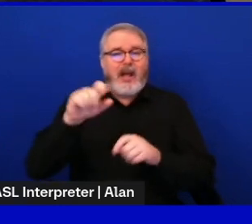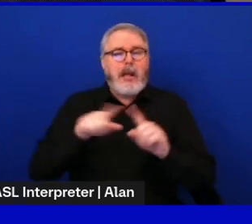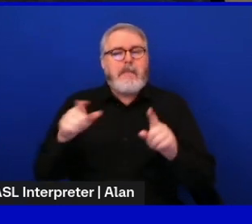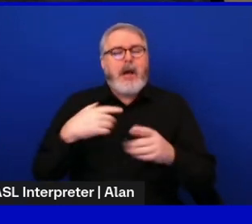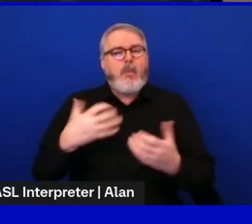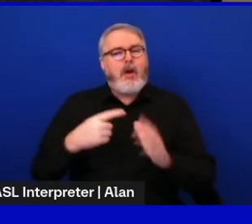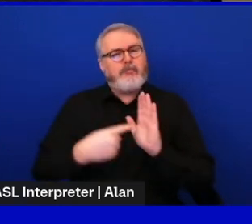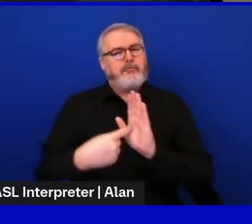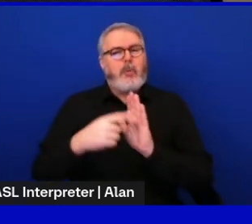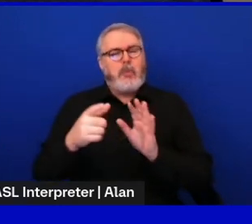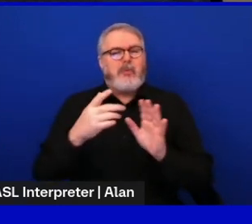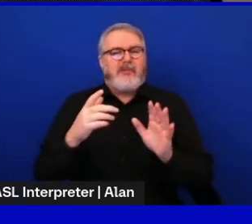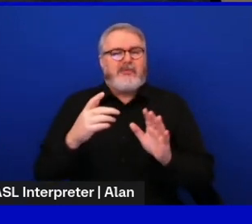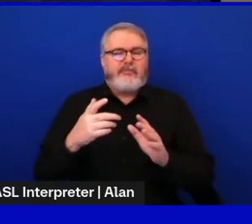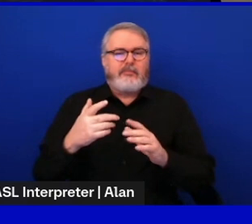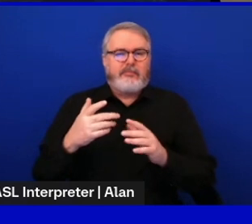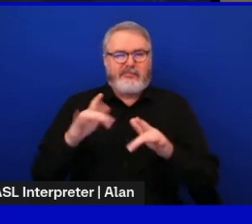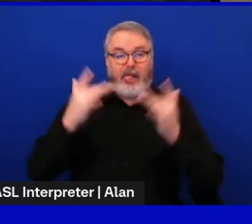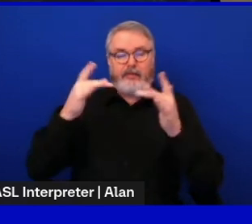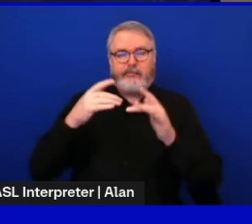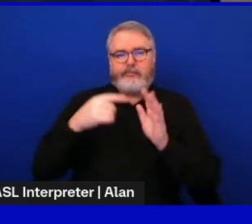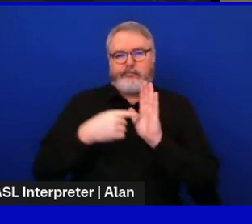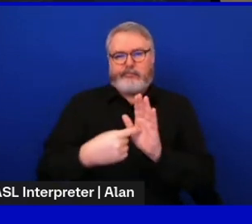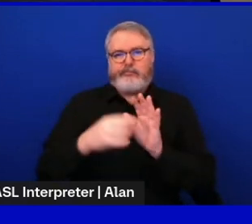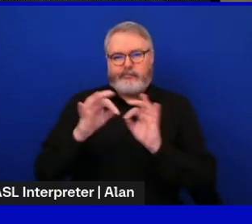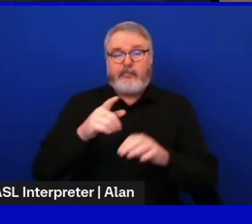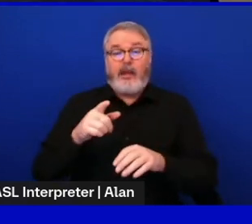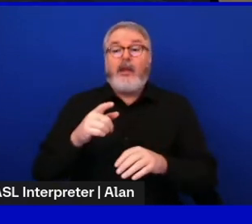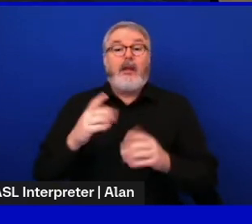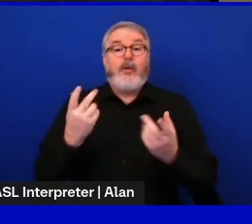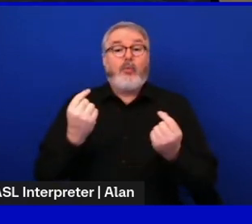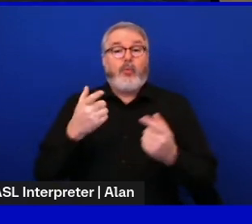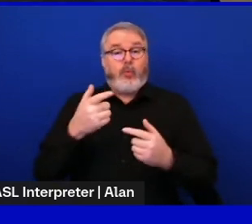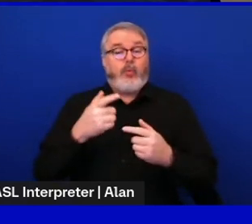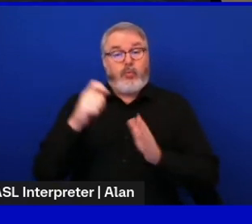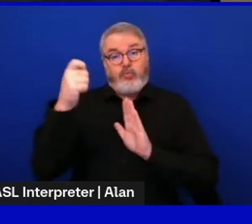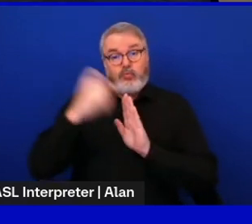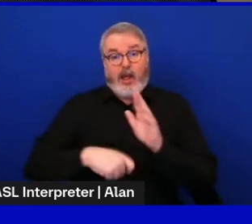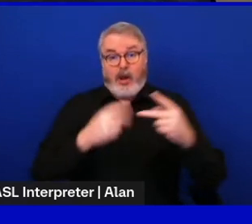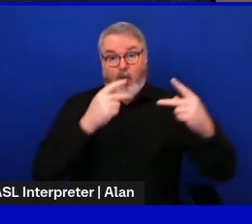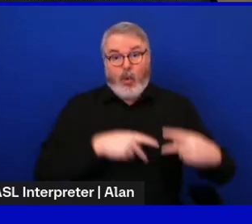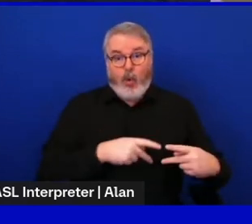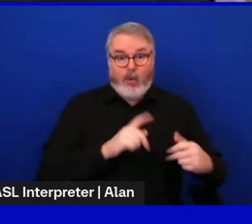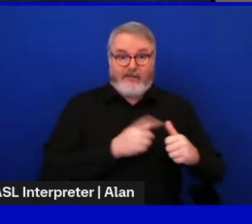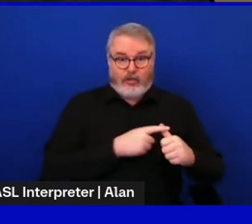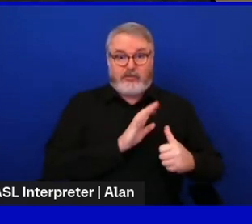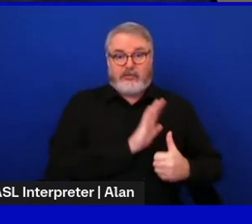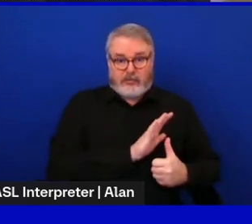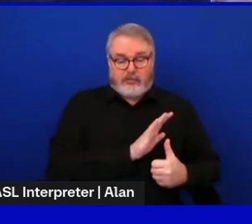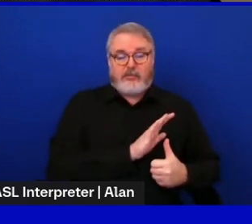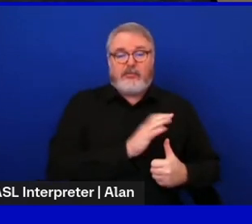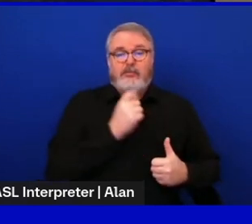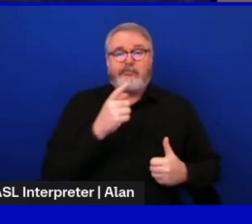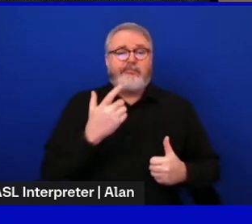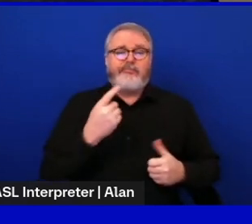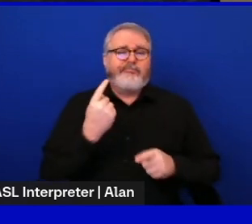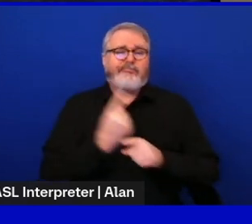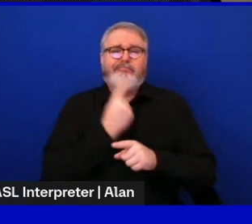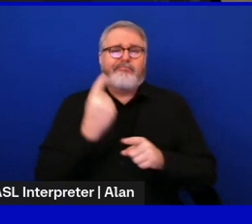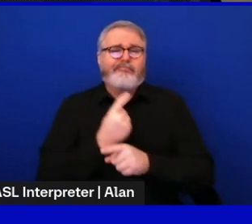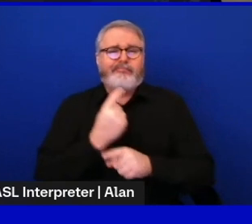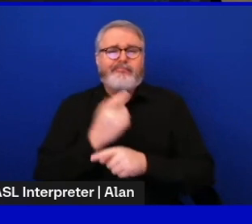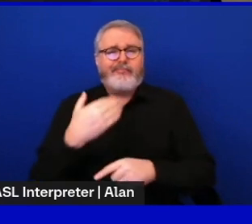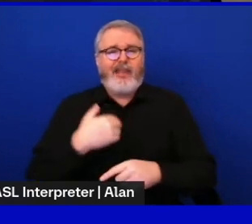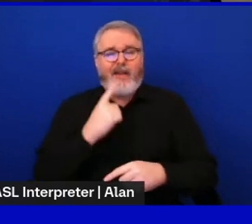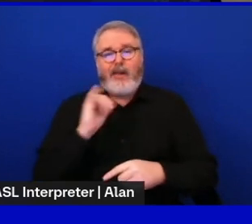looks like is you would usually write some code initially, and then there are the usual kind of